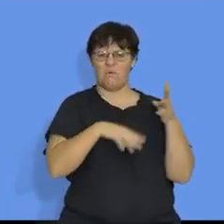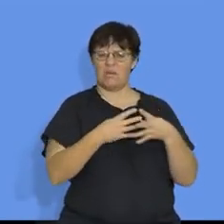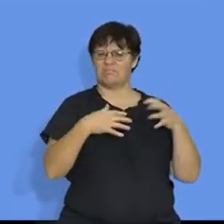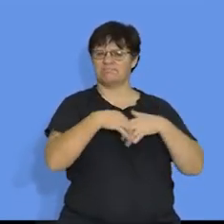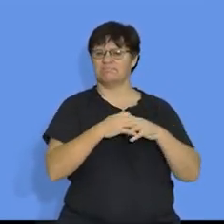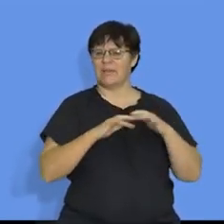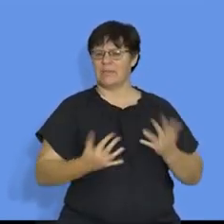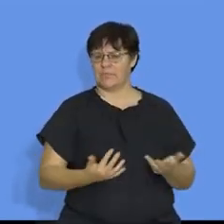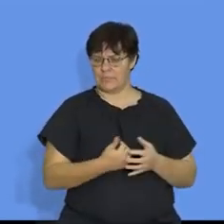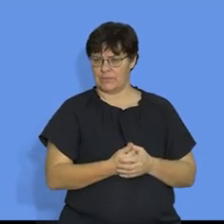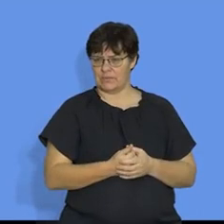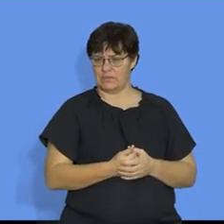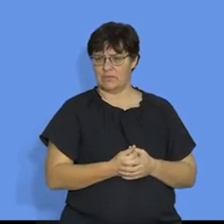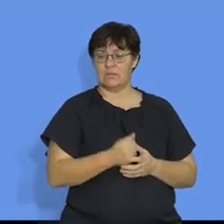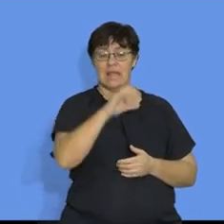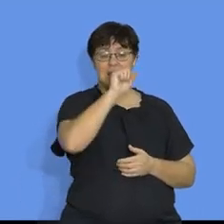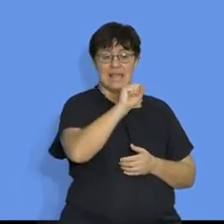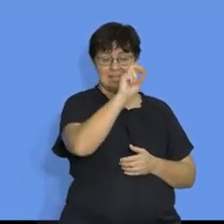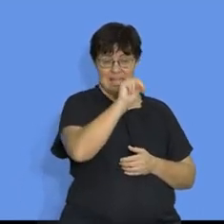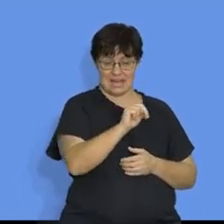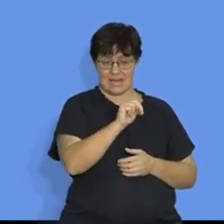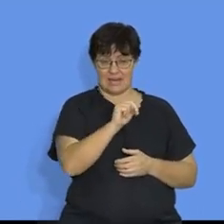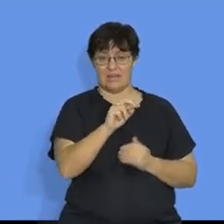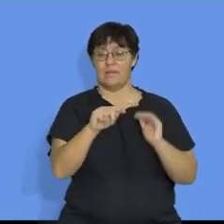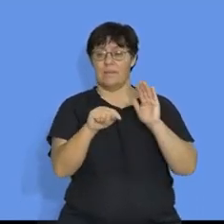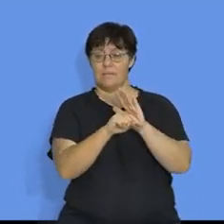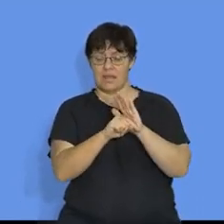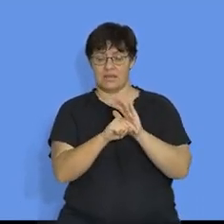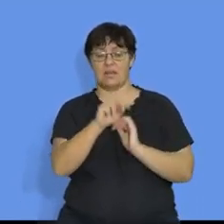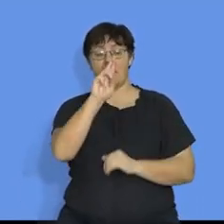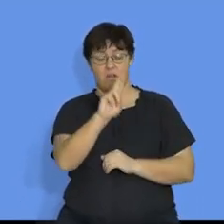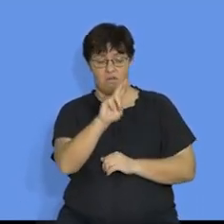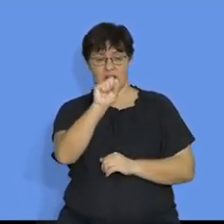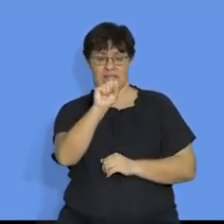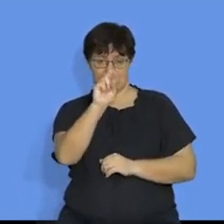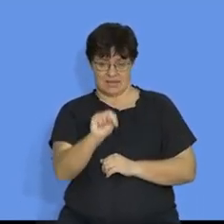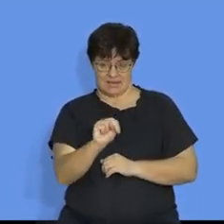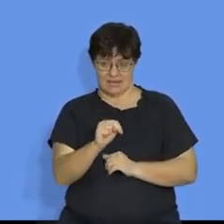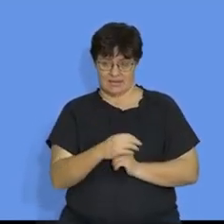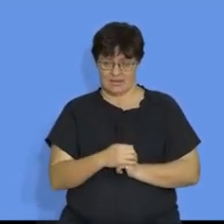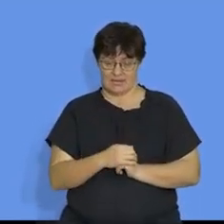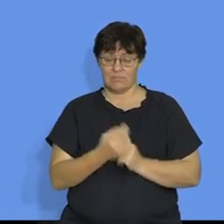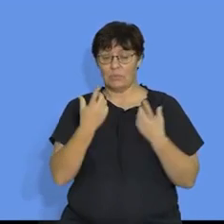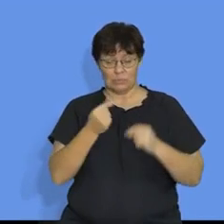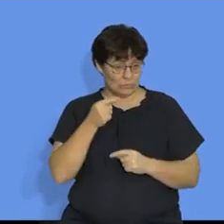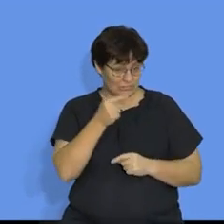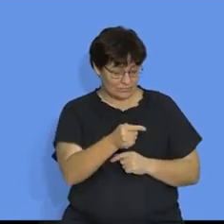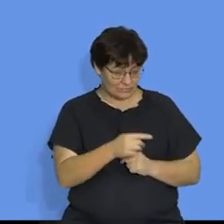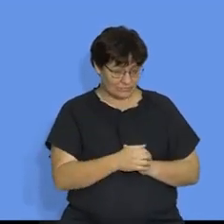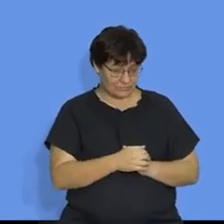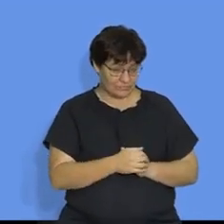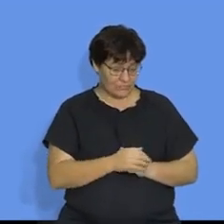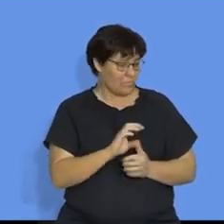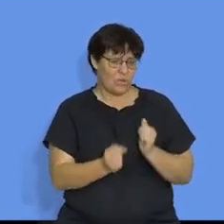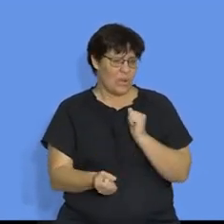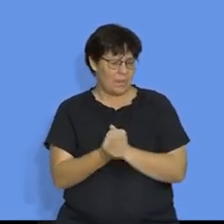formula is I'm now going to say Sn minus Rsn. If I do that,